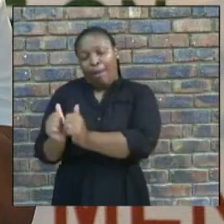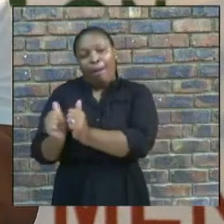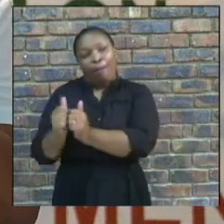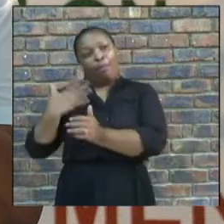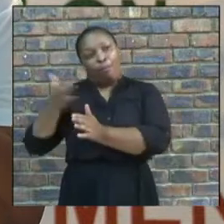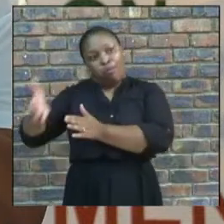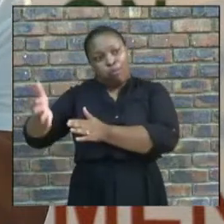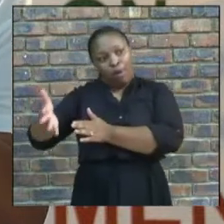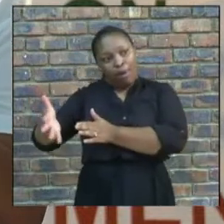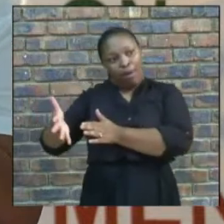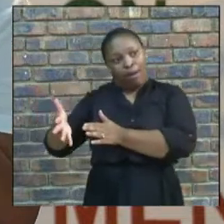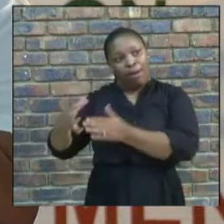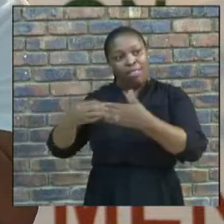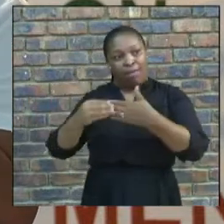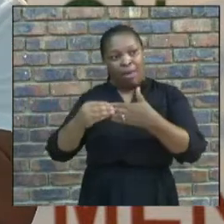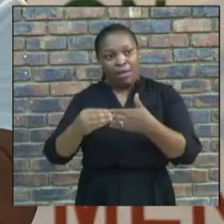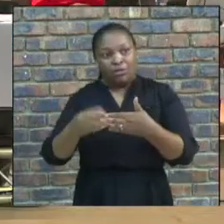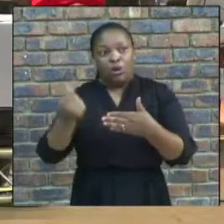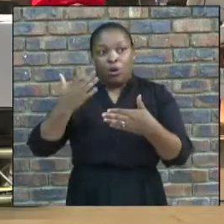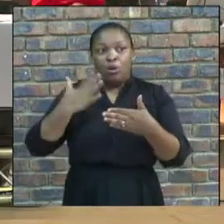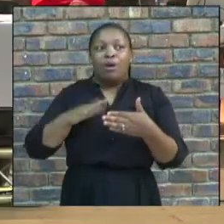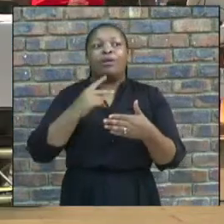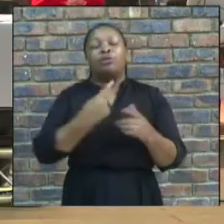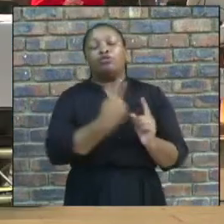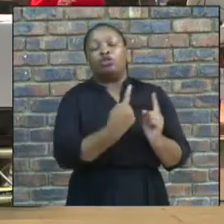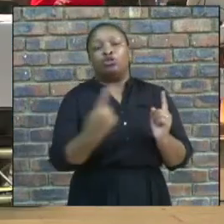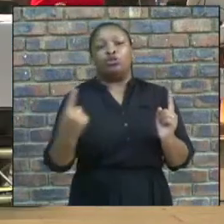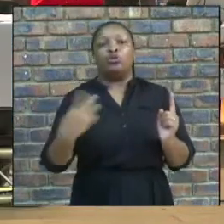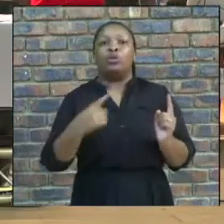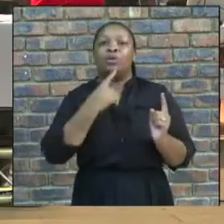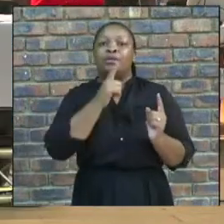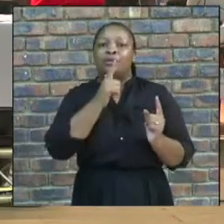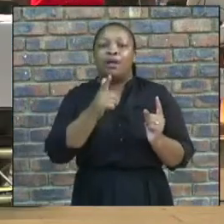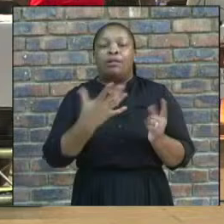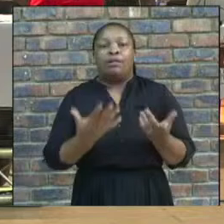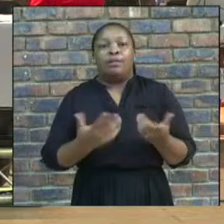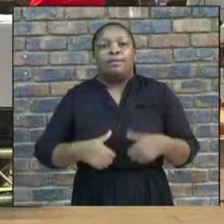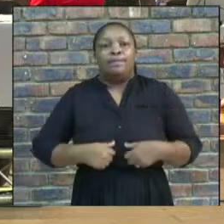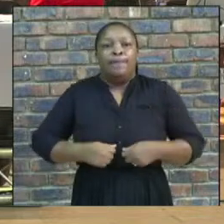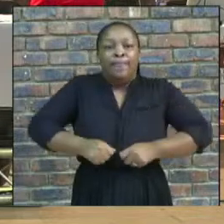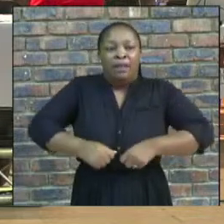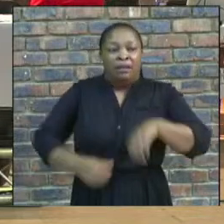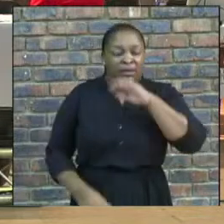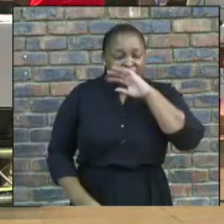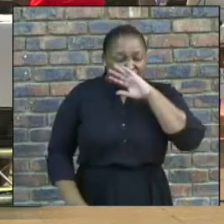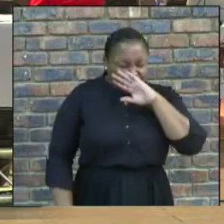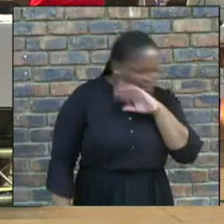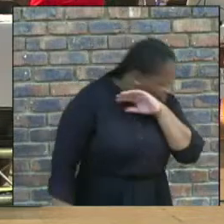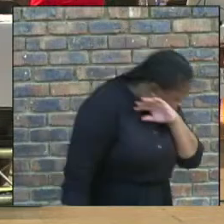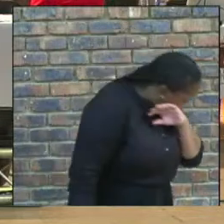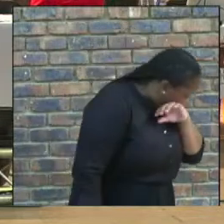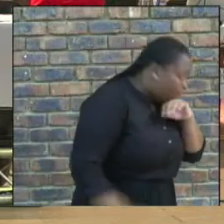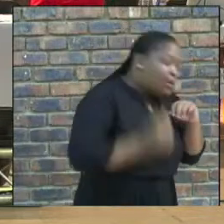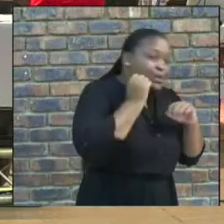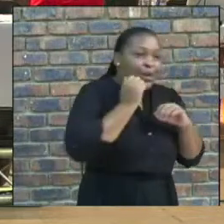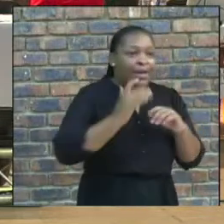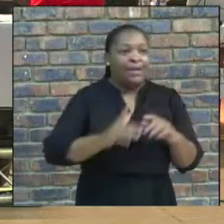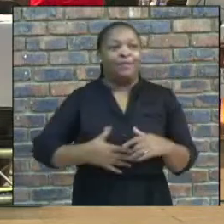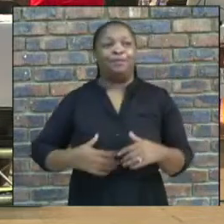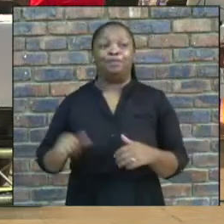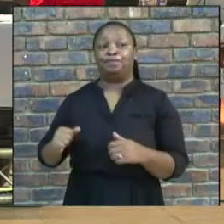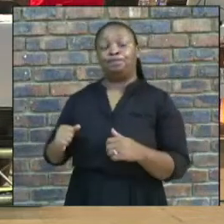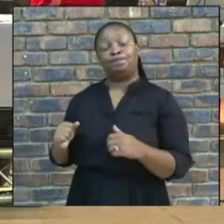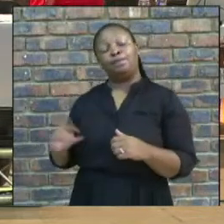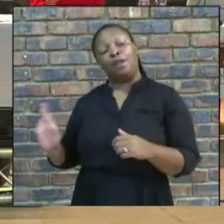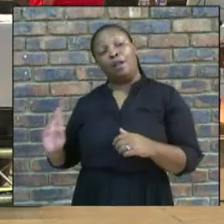Committee. Do you want me to introduce you now, or you'll introduce when you speak? Now, on my right